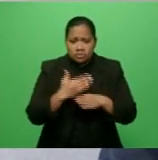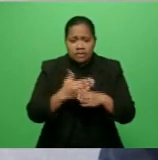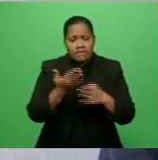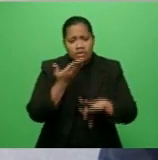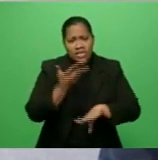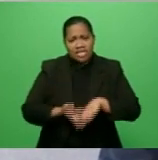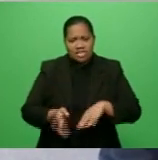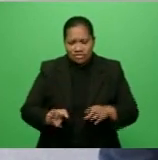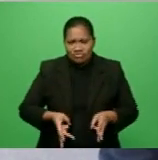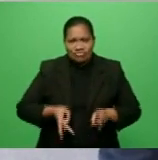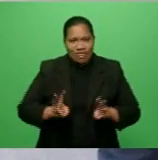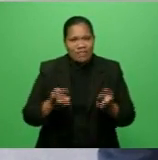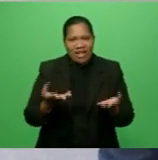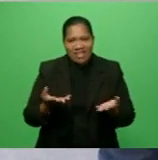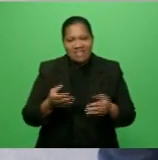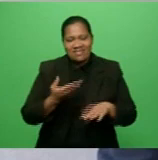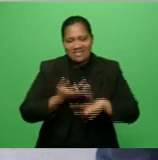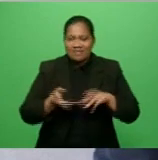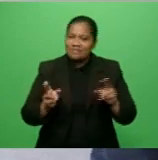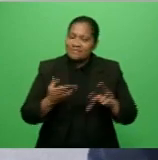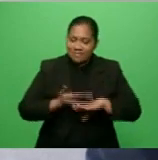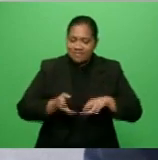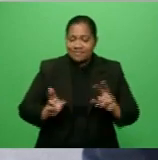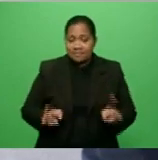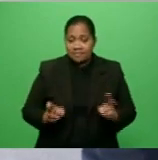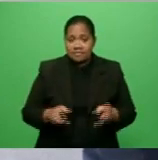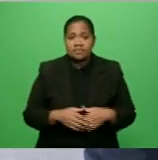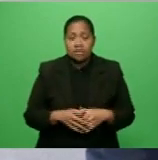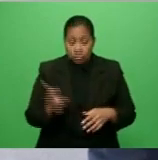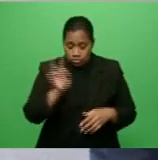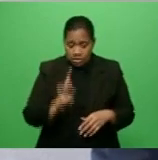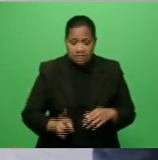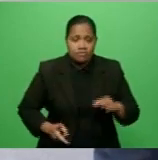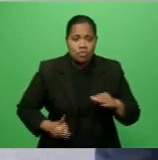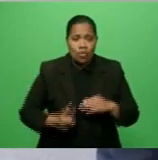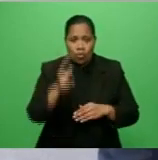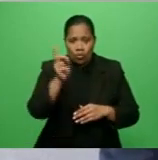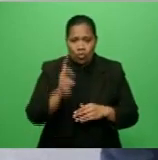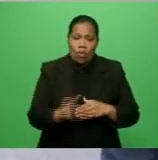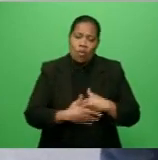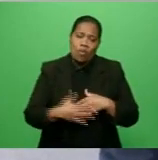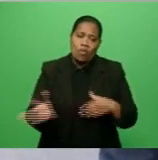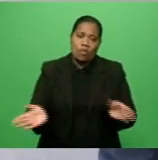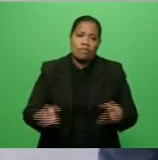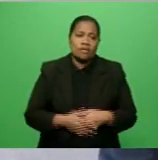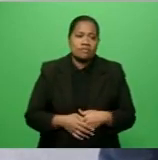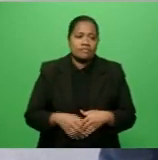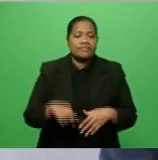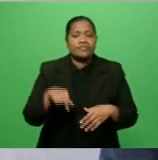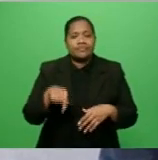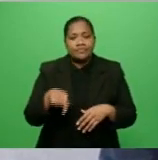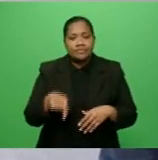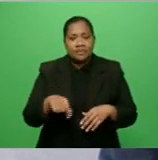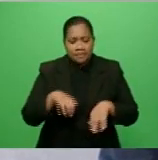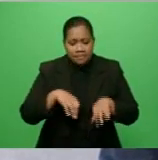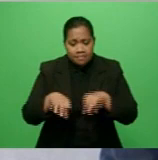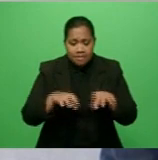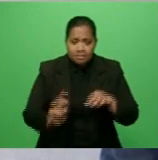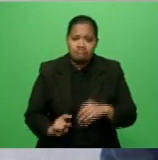to 2024 that will be launched here today. This strategic plan is a first for the